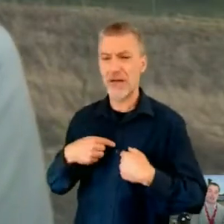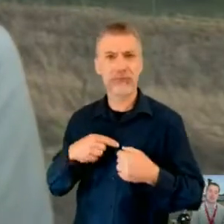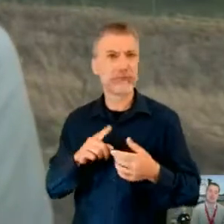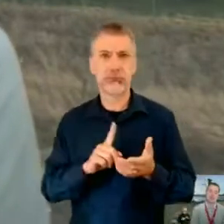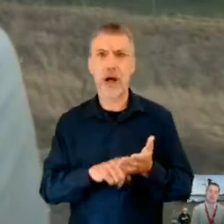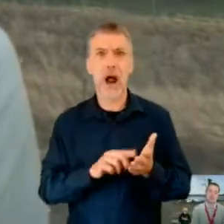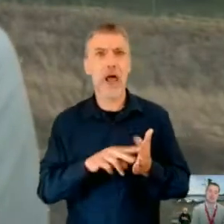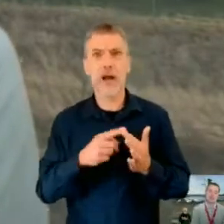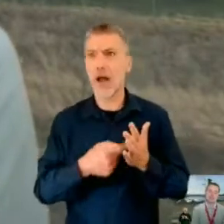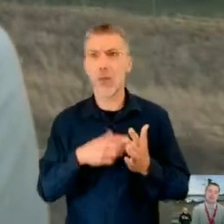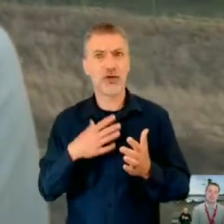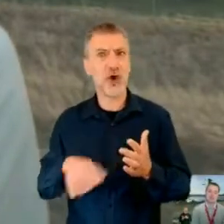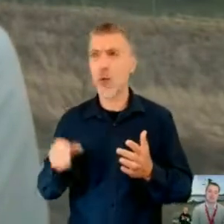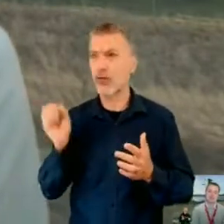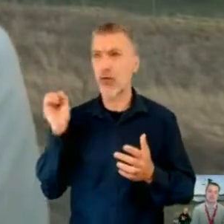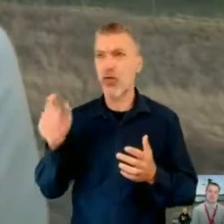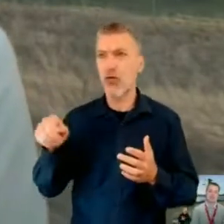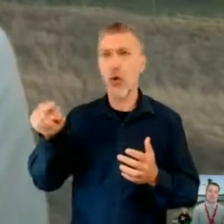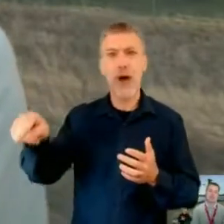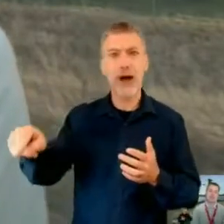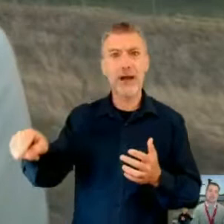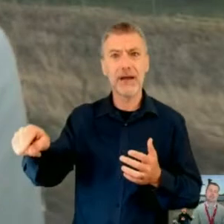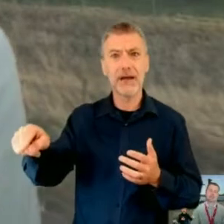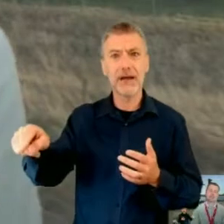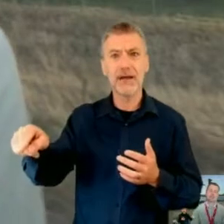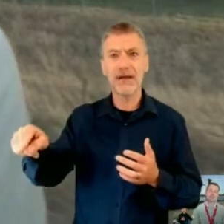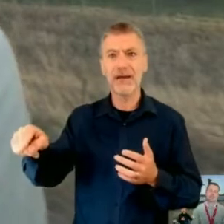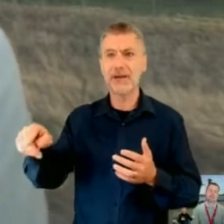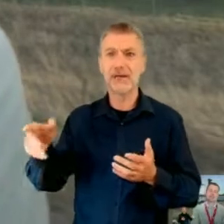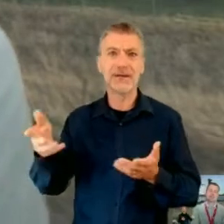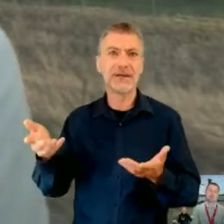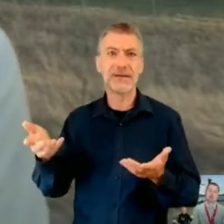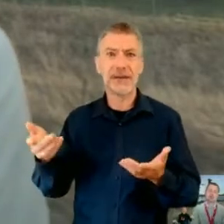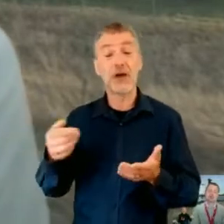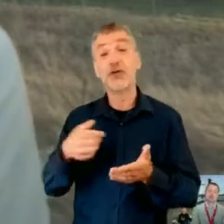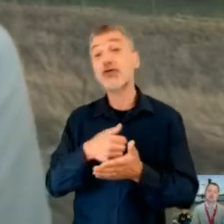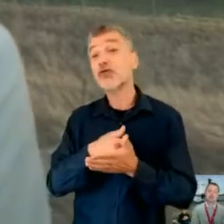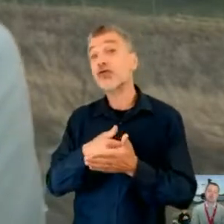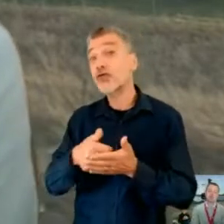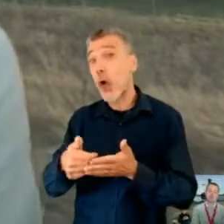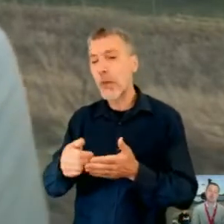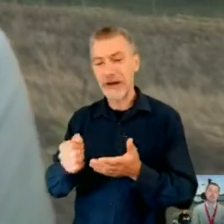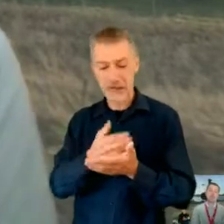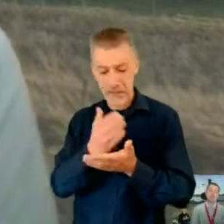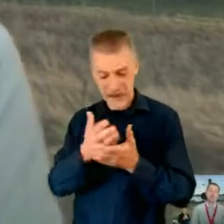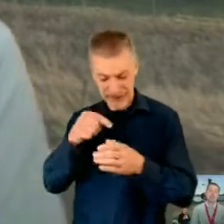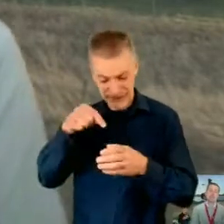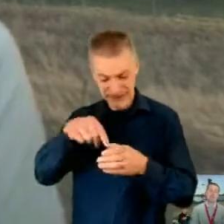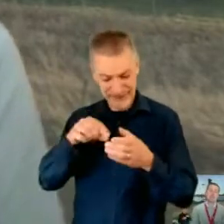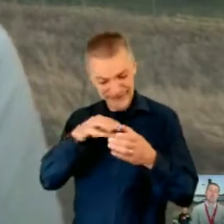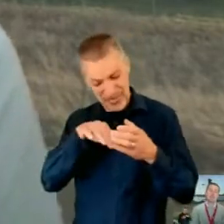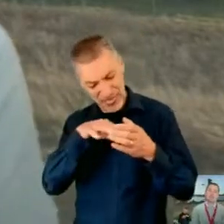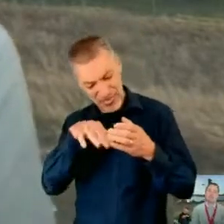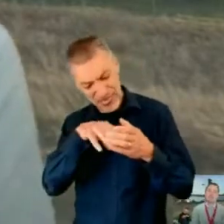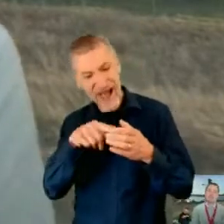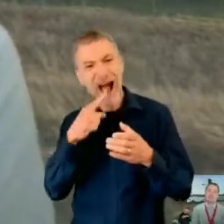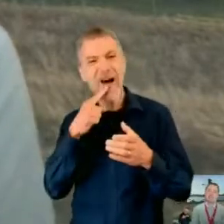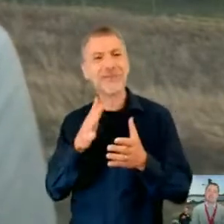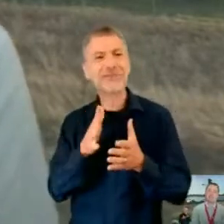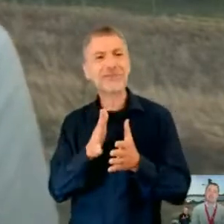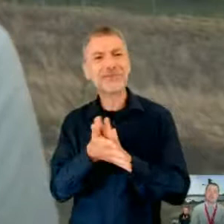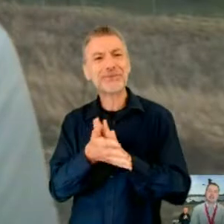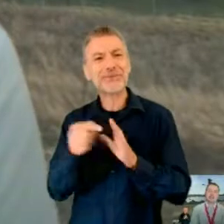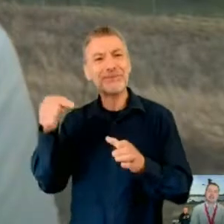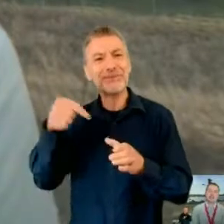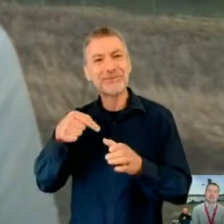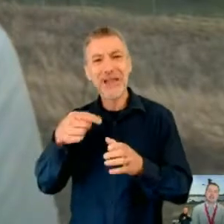normal recycling, they are actually classed as a contaminant, which prevents us from recycling as much as we'd like to. So we're actually working with the DFT and some of the